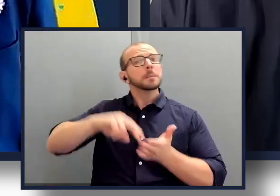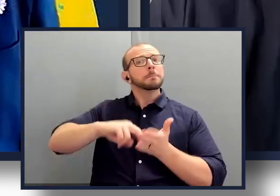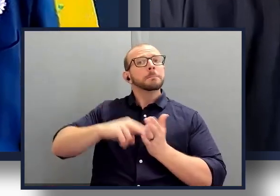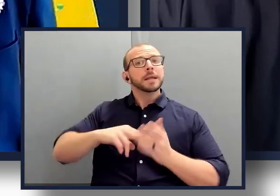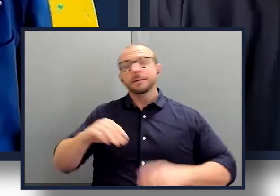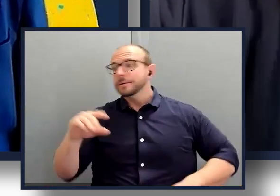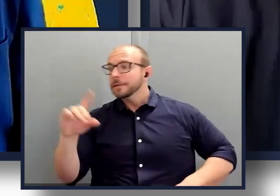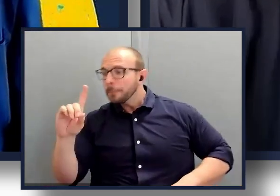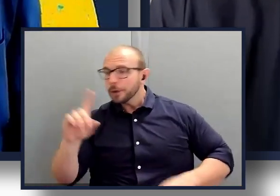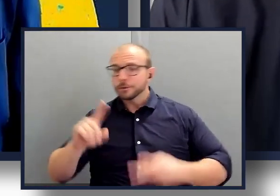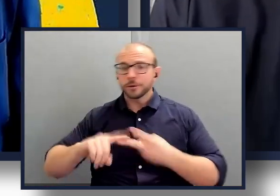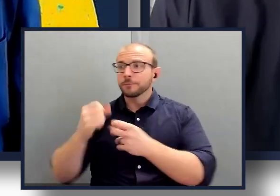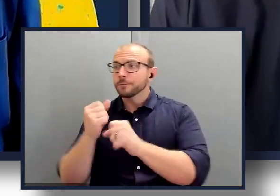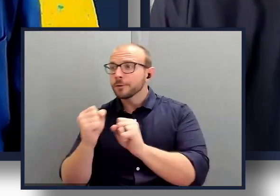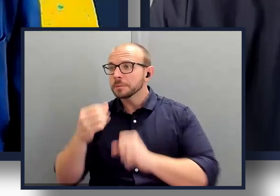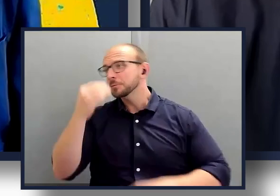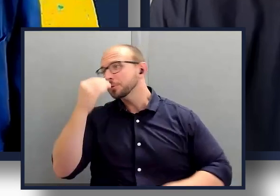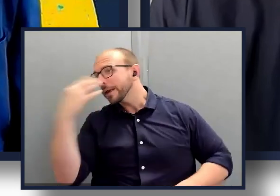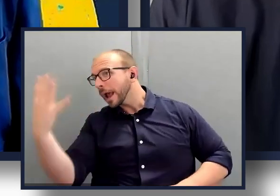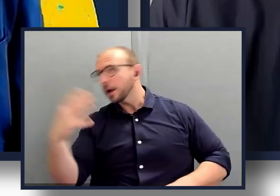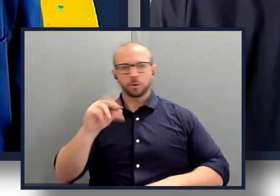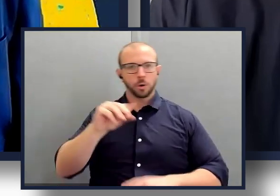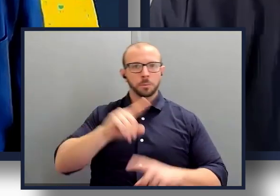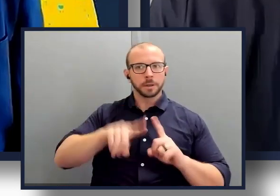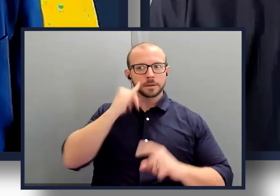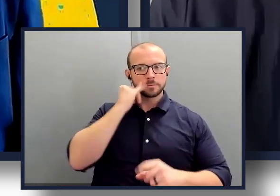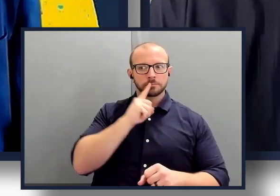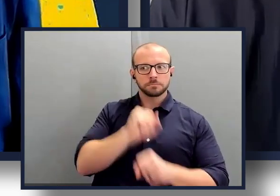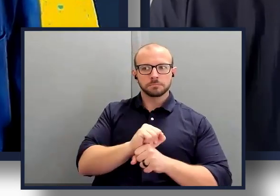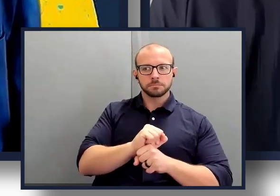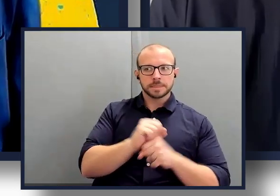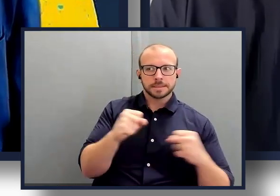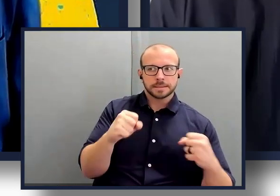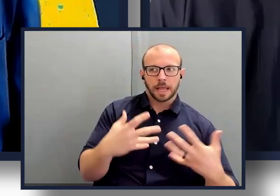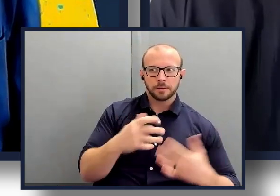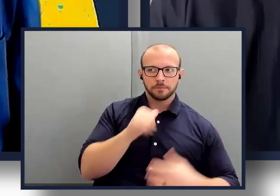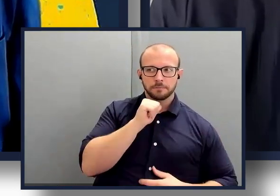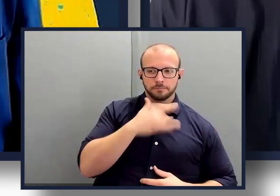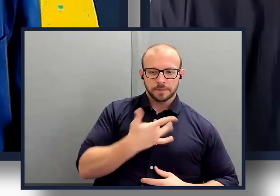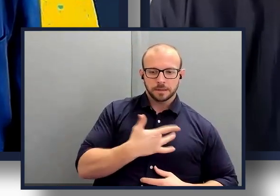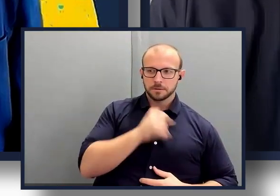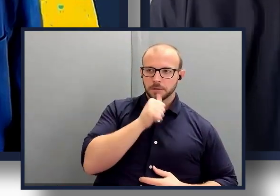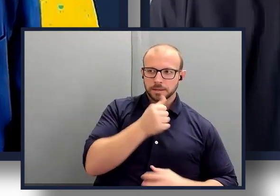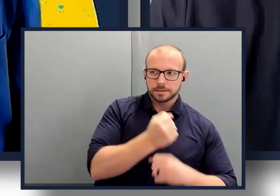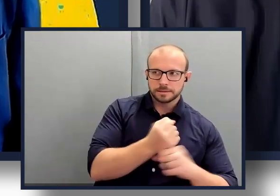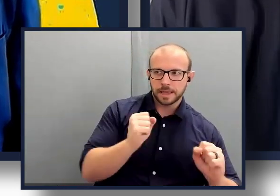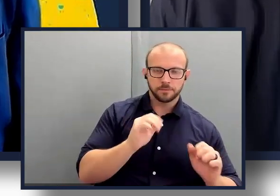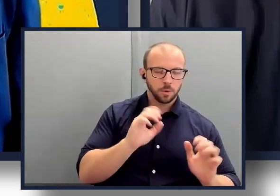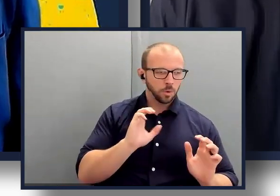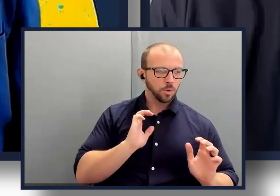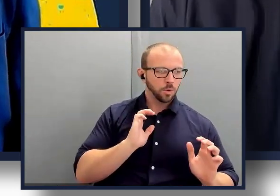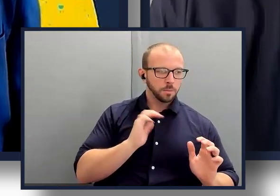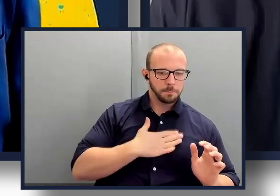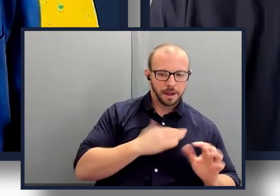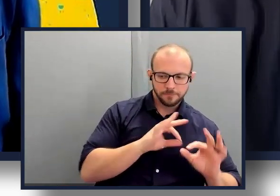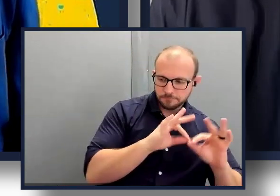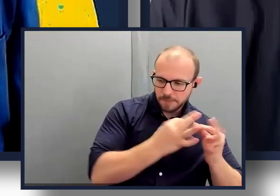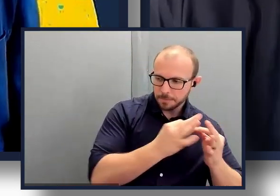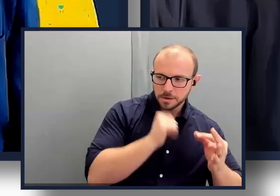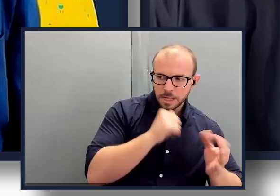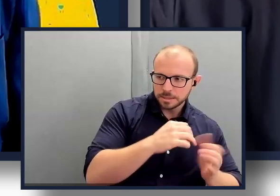but if they're really scared and they think in some ways their lives or their families are threatened, they